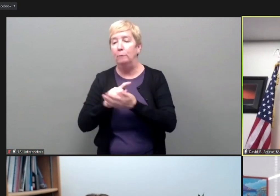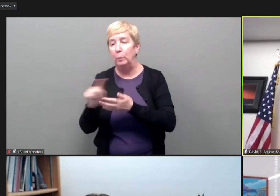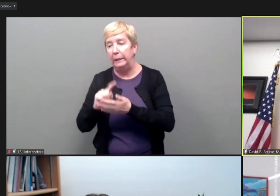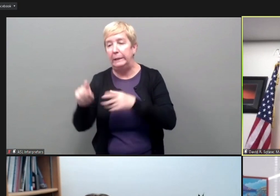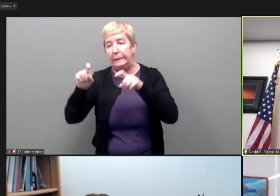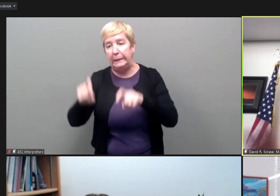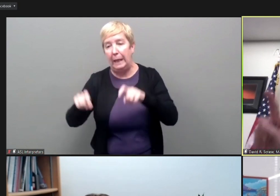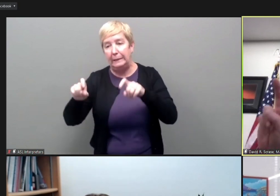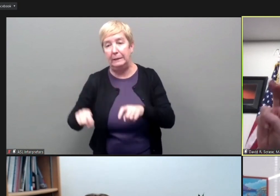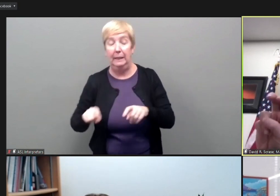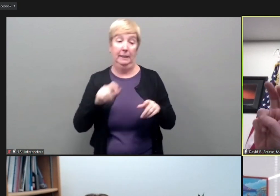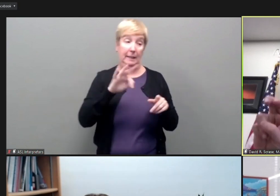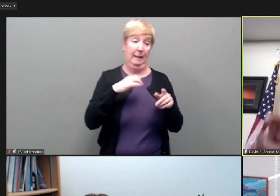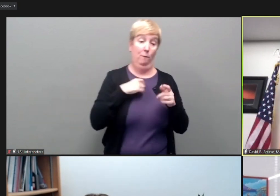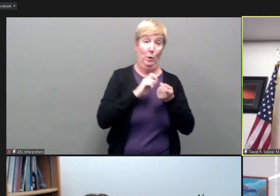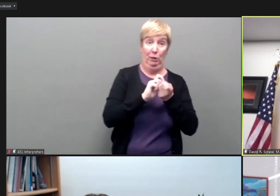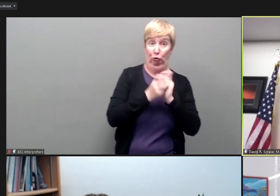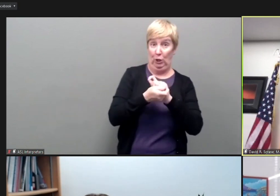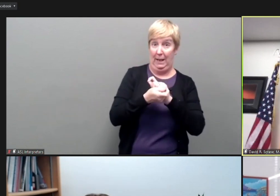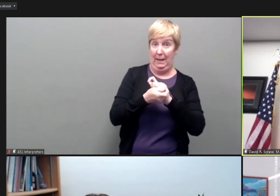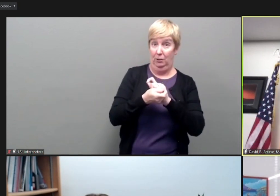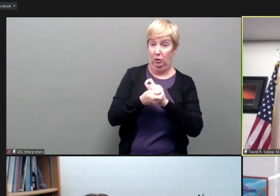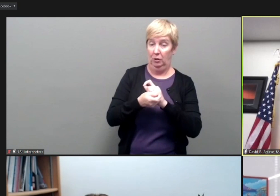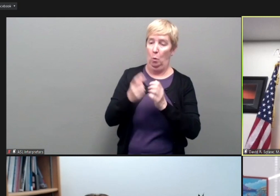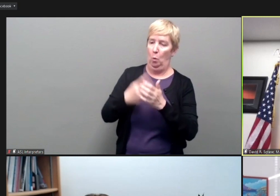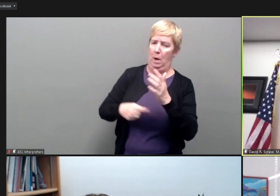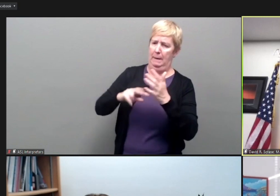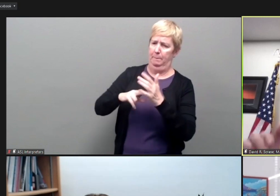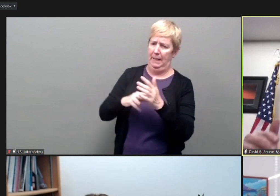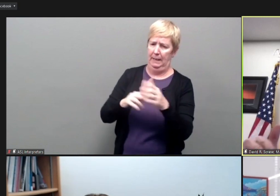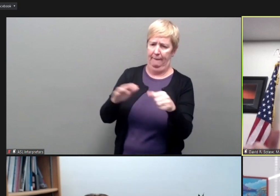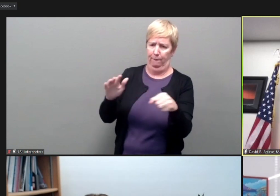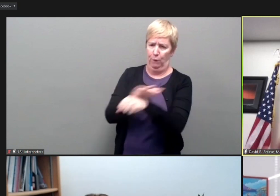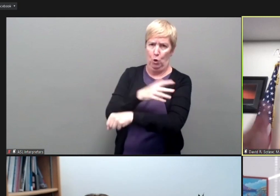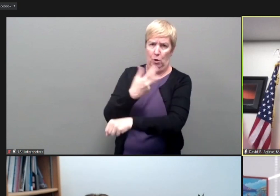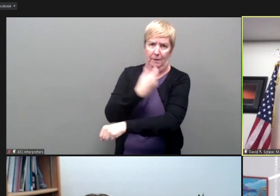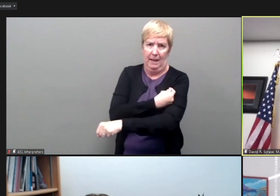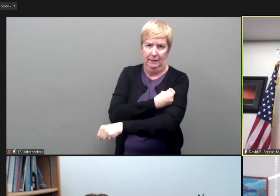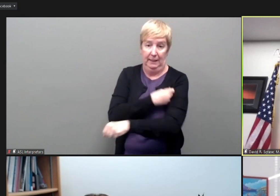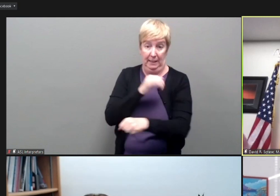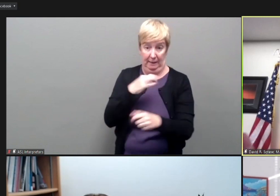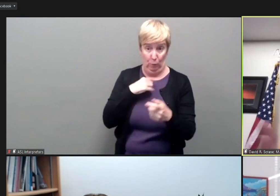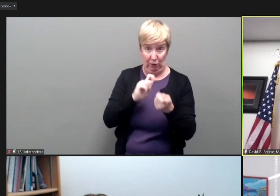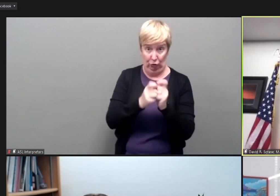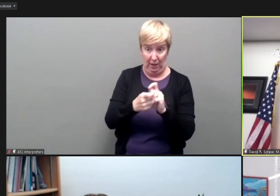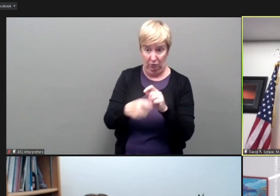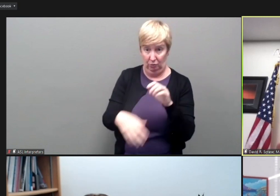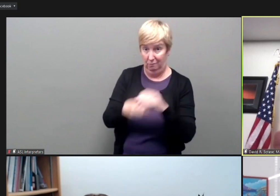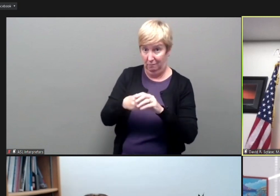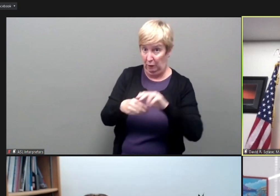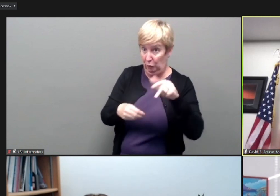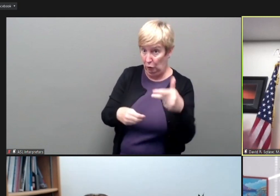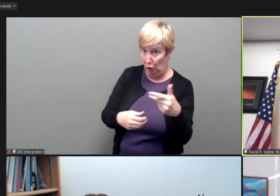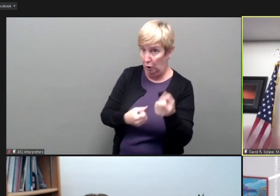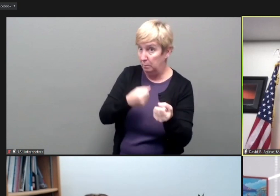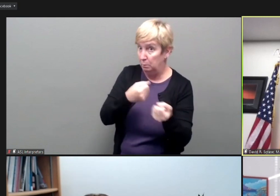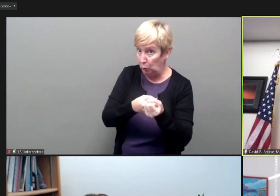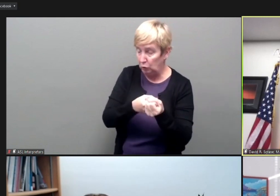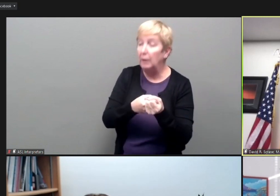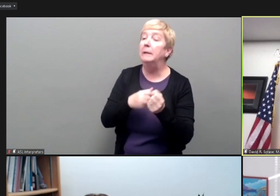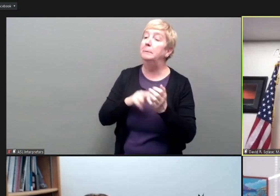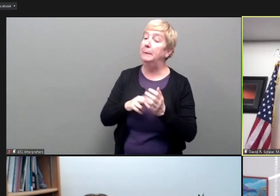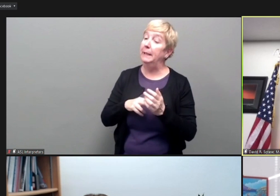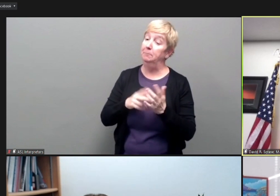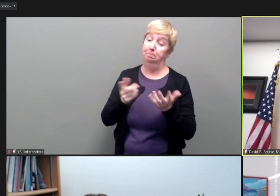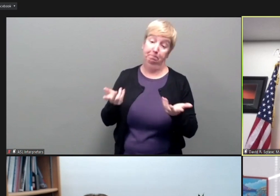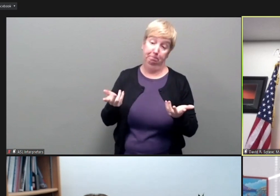we do make a change to the definition of fully vaccinated that incorporates a booster, then those folks more